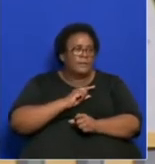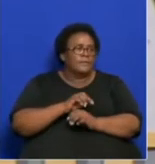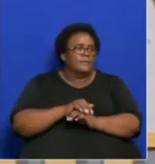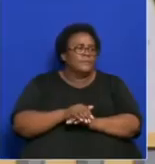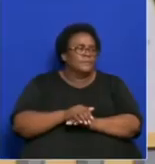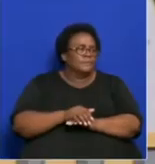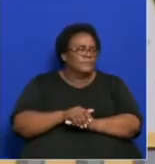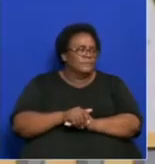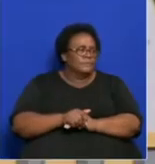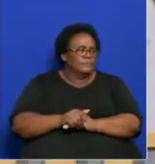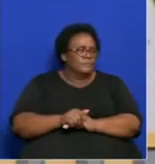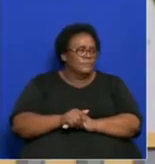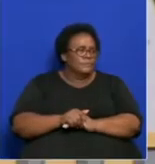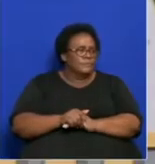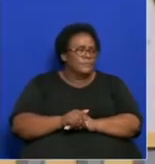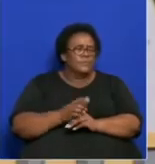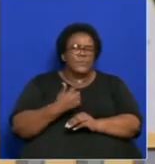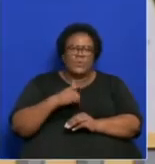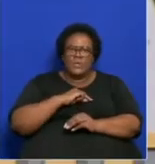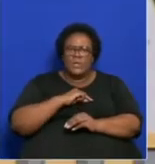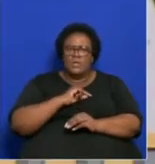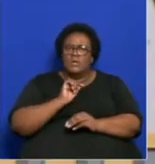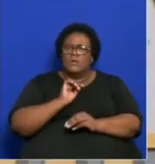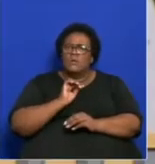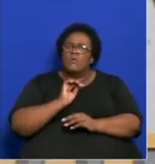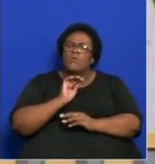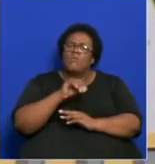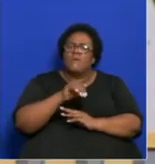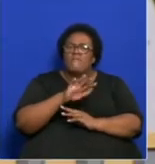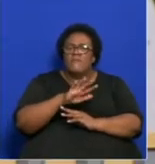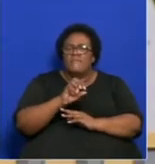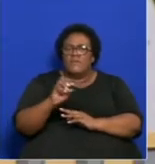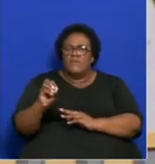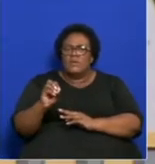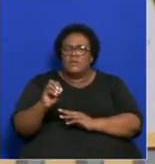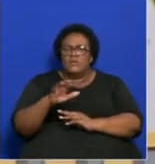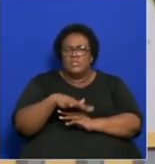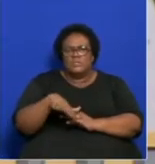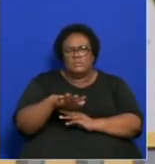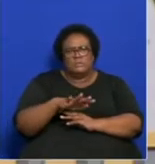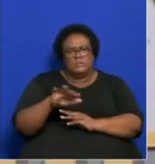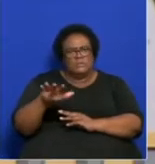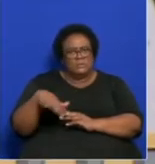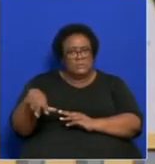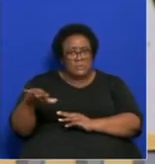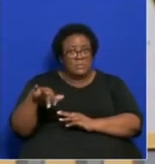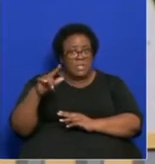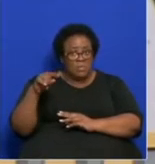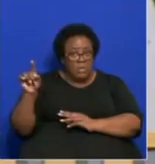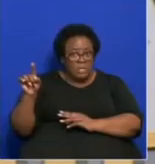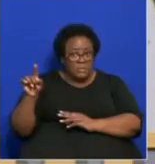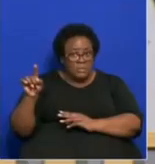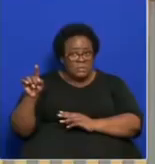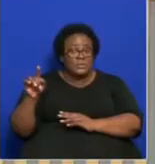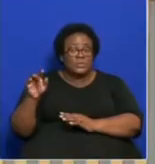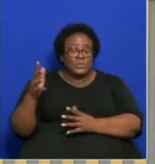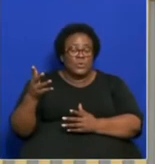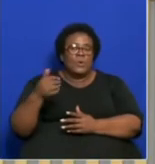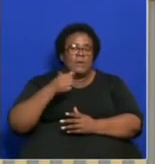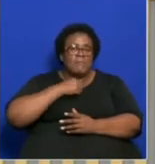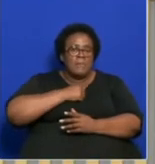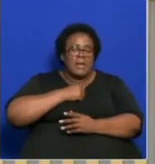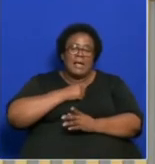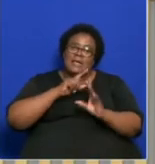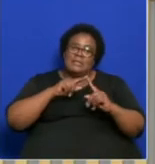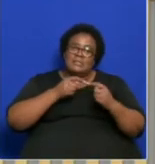more than 500 sites, right, for which my monitoring team